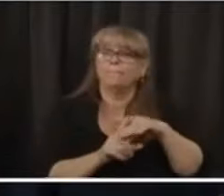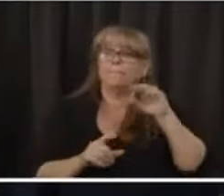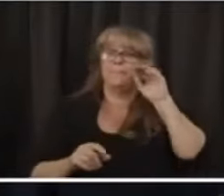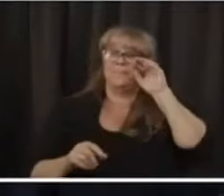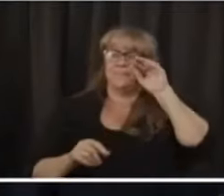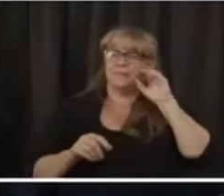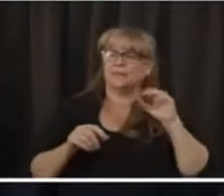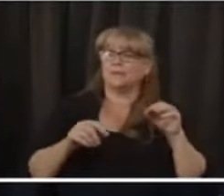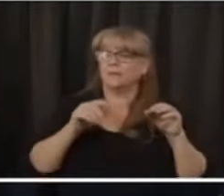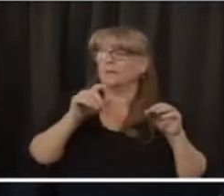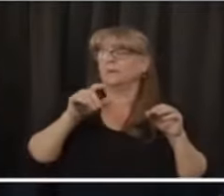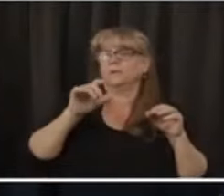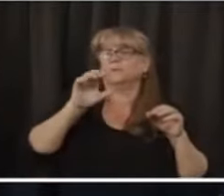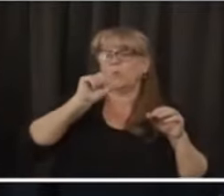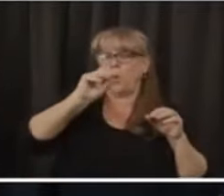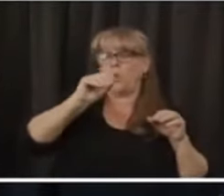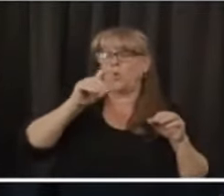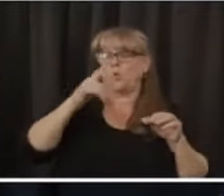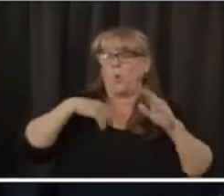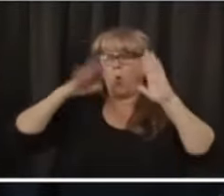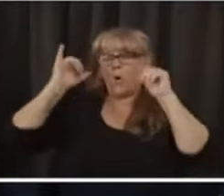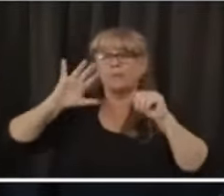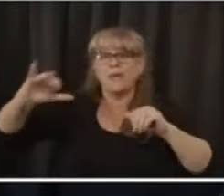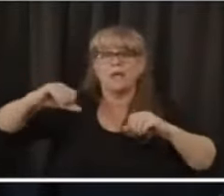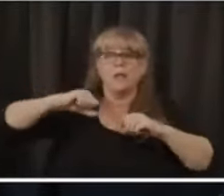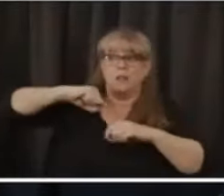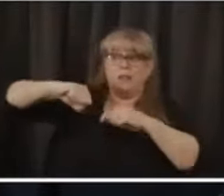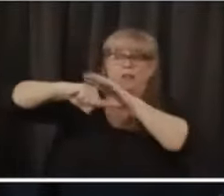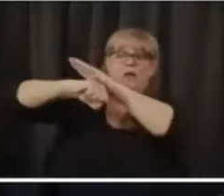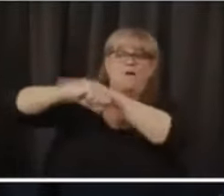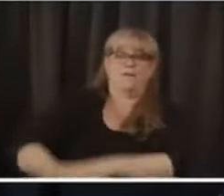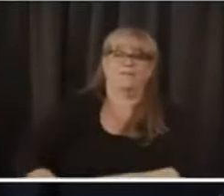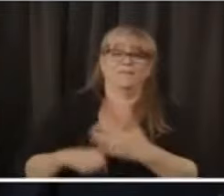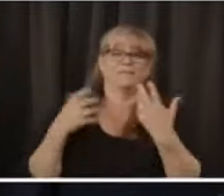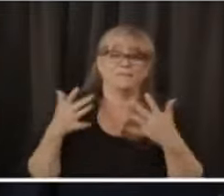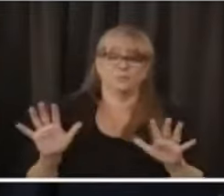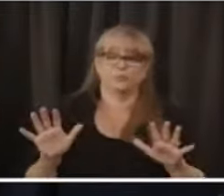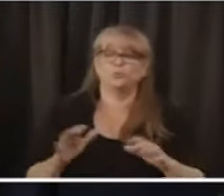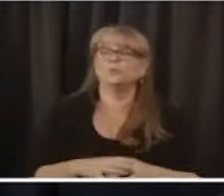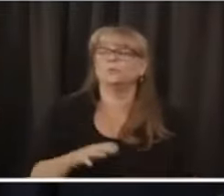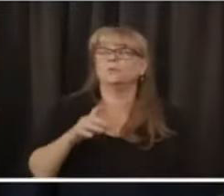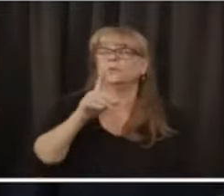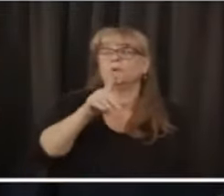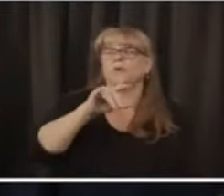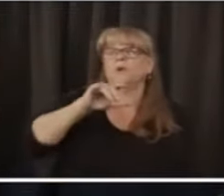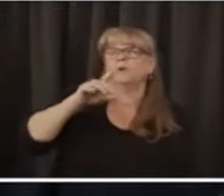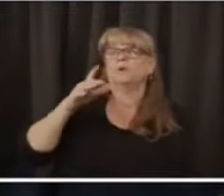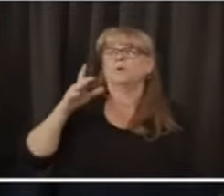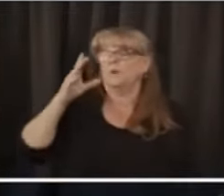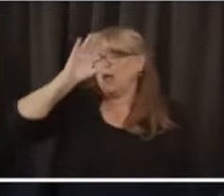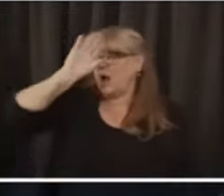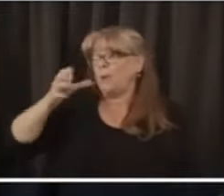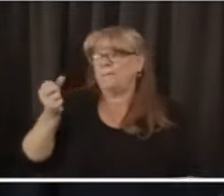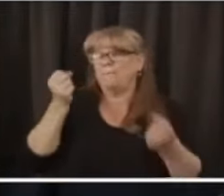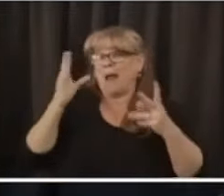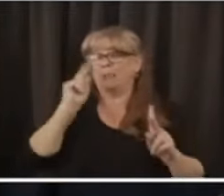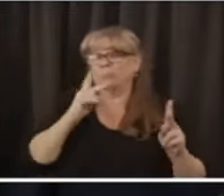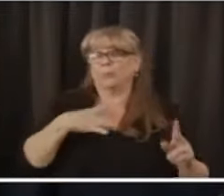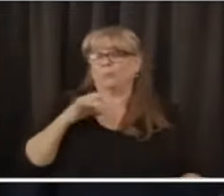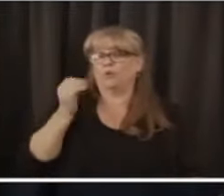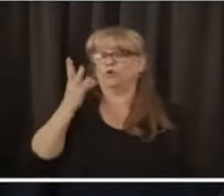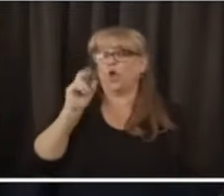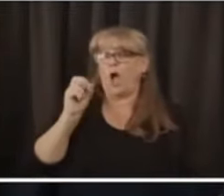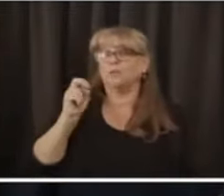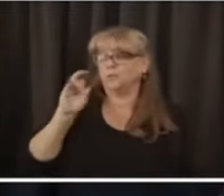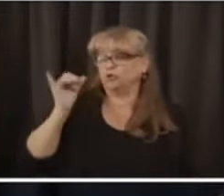third reason is that, of course, Johnson & Johnson, the single-dose vaccine, which is preferred by many people because it is only one dose, hasn't been available for 2 weeks. It only